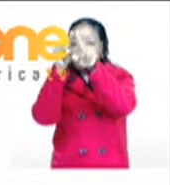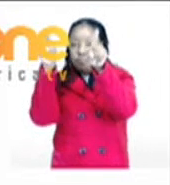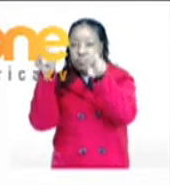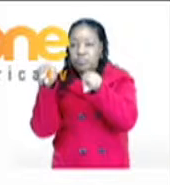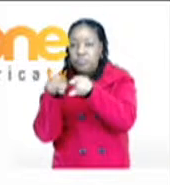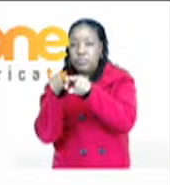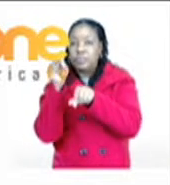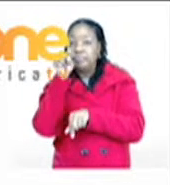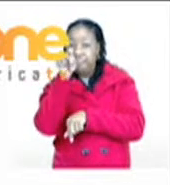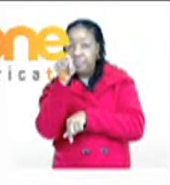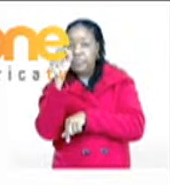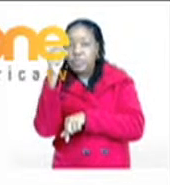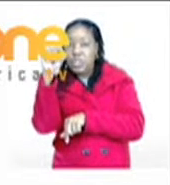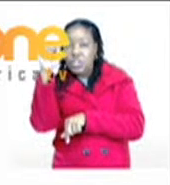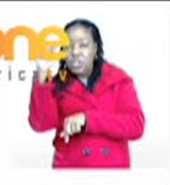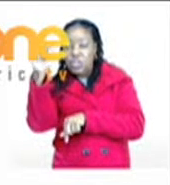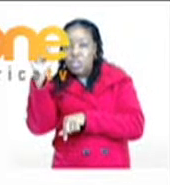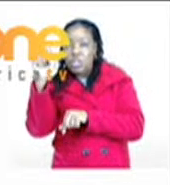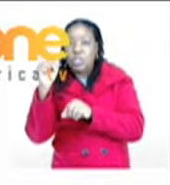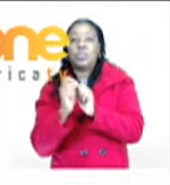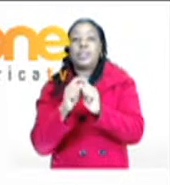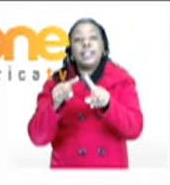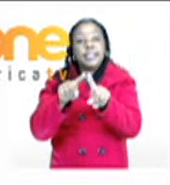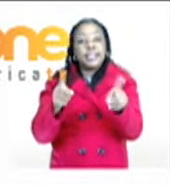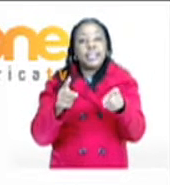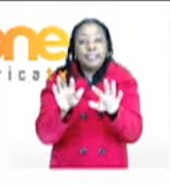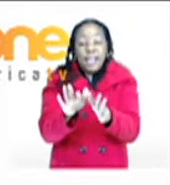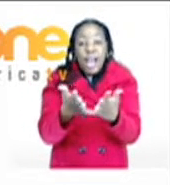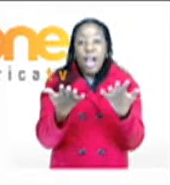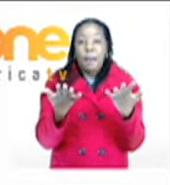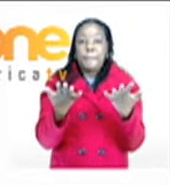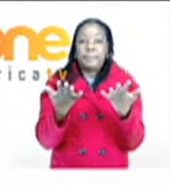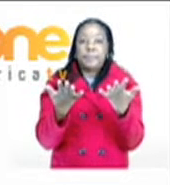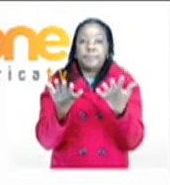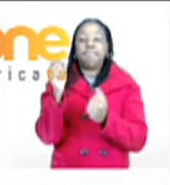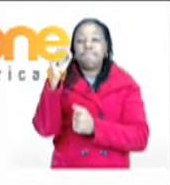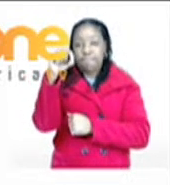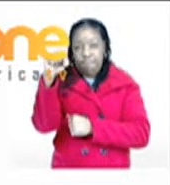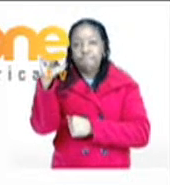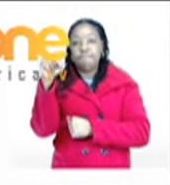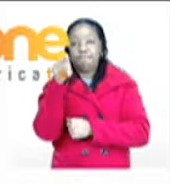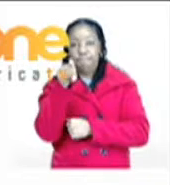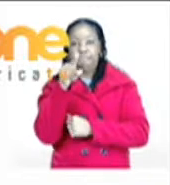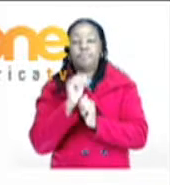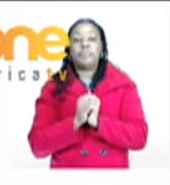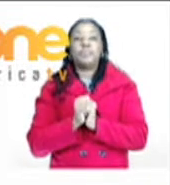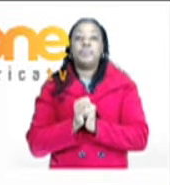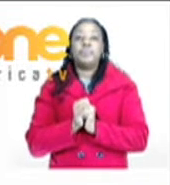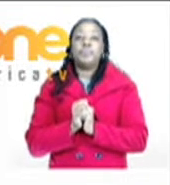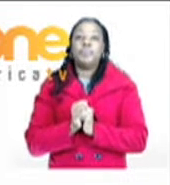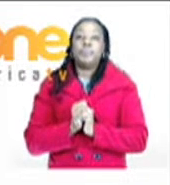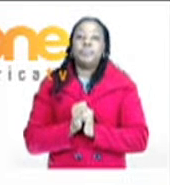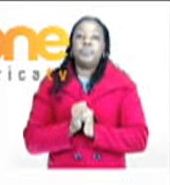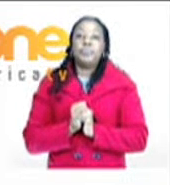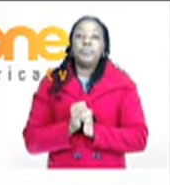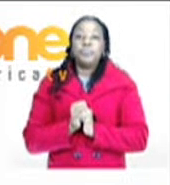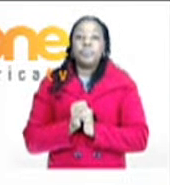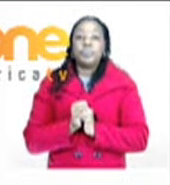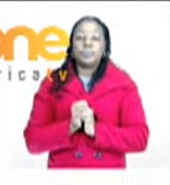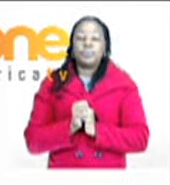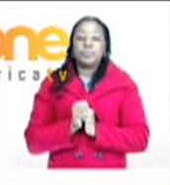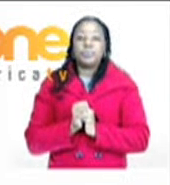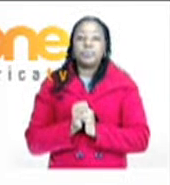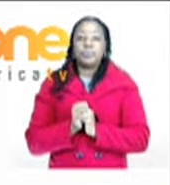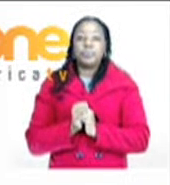of differences in the block on the right-hand side of both the pictures. Once